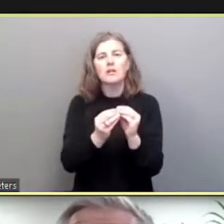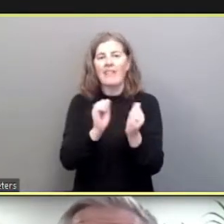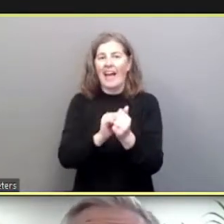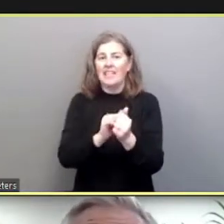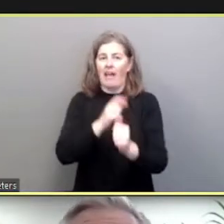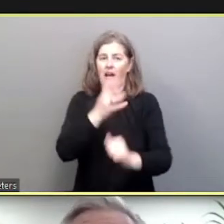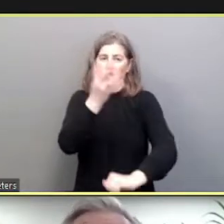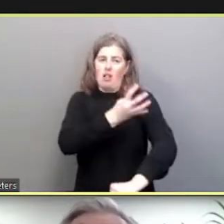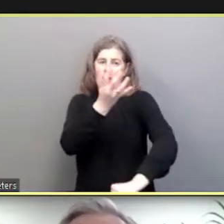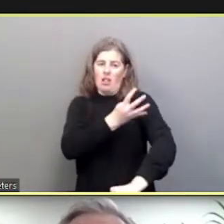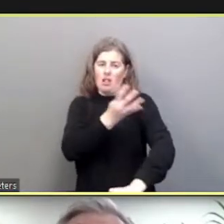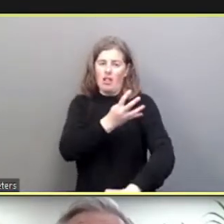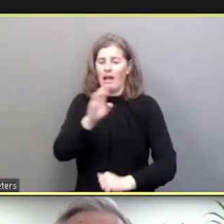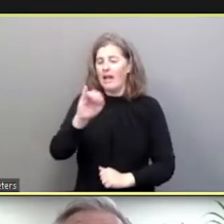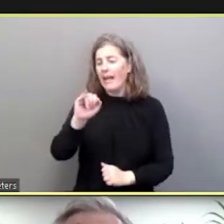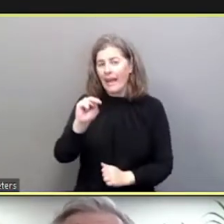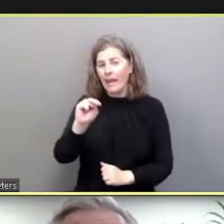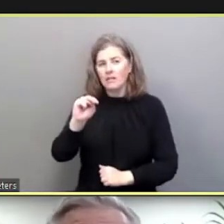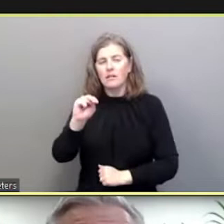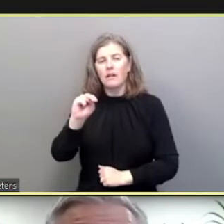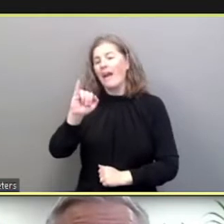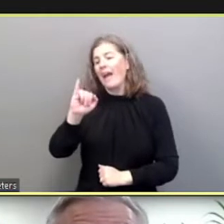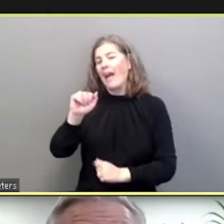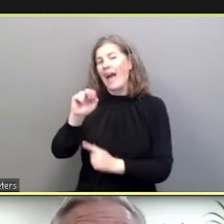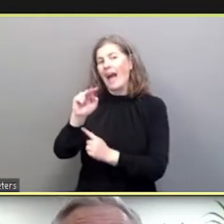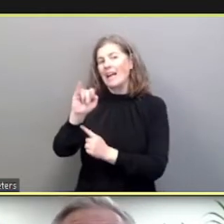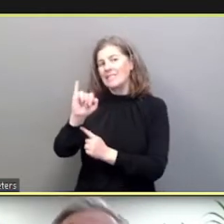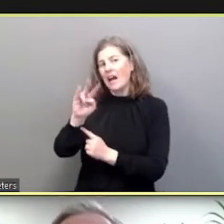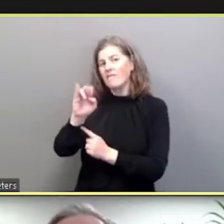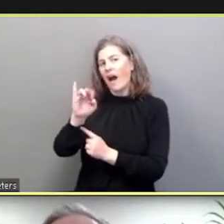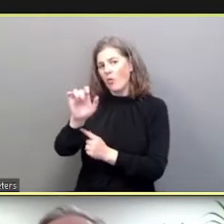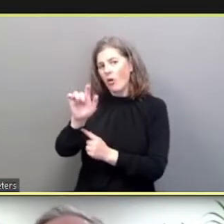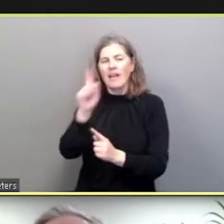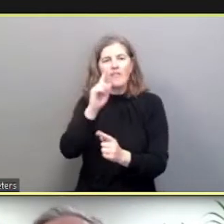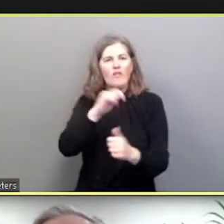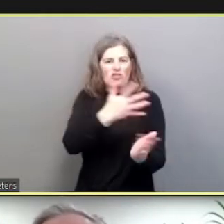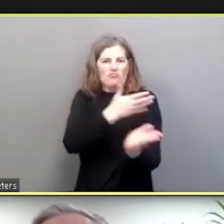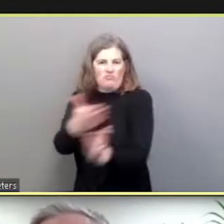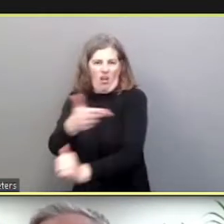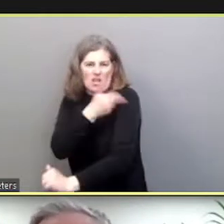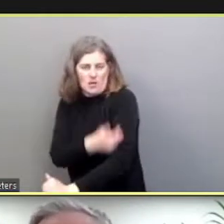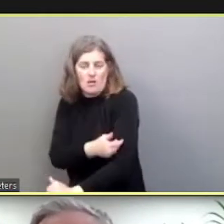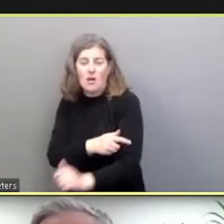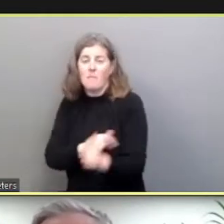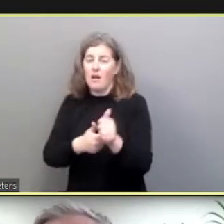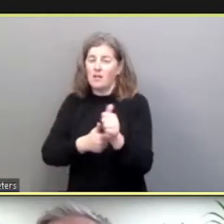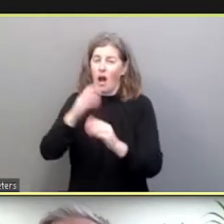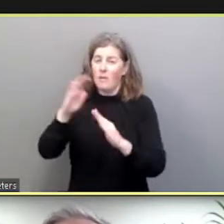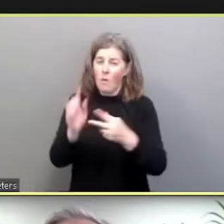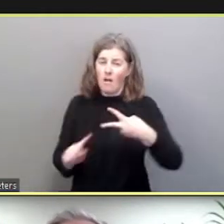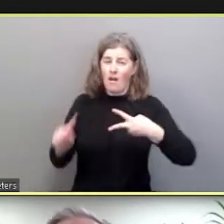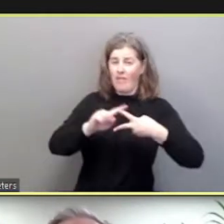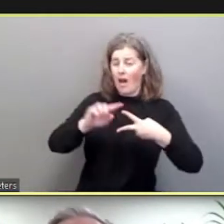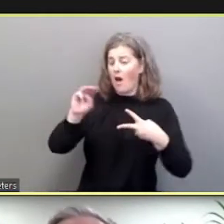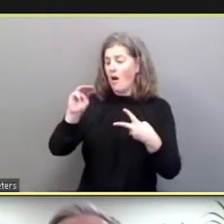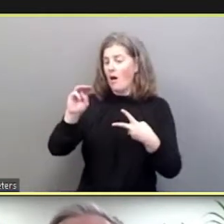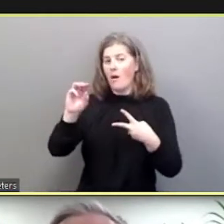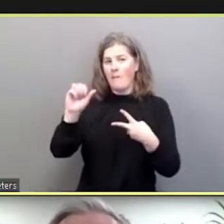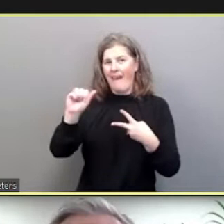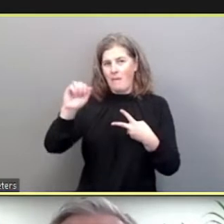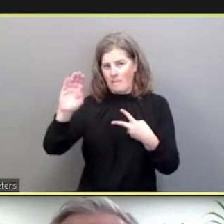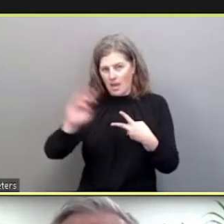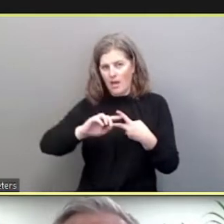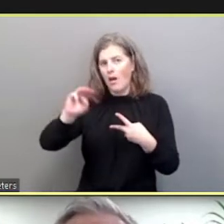antiviral medicine for moderately ill people who've already been admitted. But more importantly, the monoclonal antibodies are for anybody